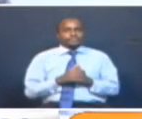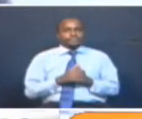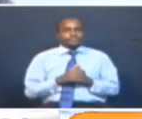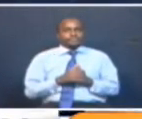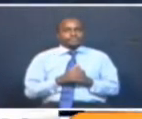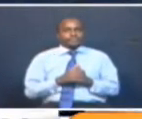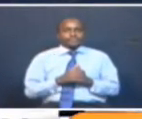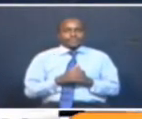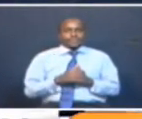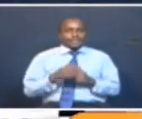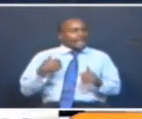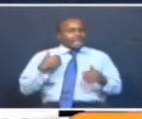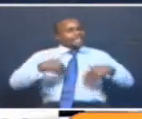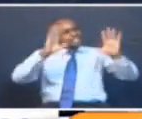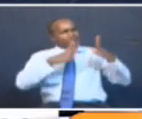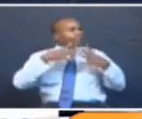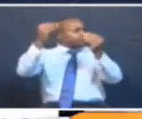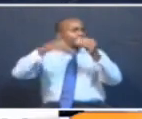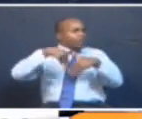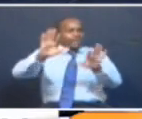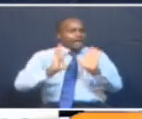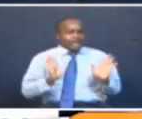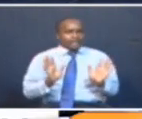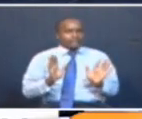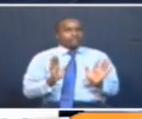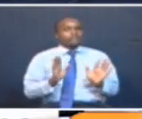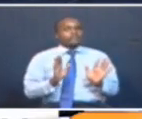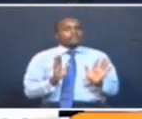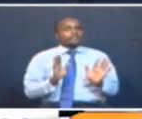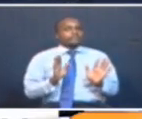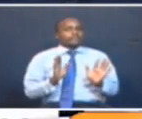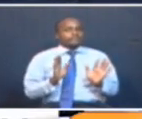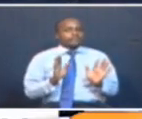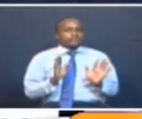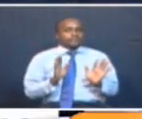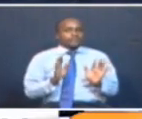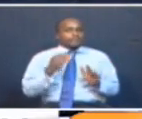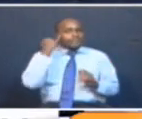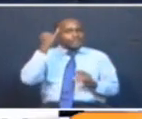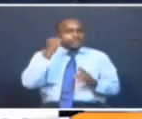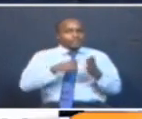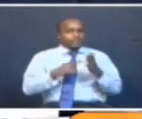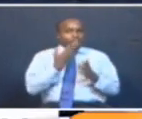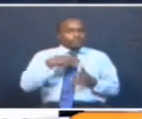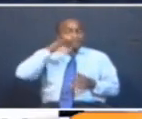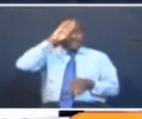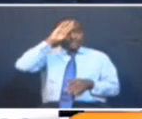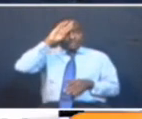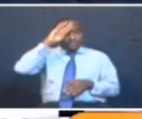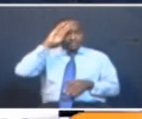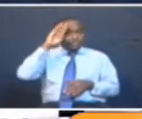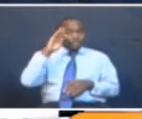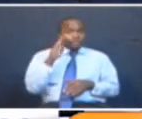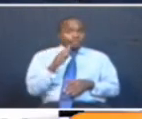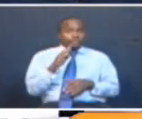No, don't go, don't give up and go away. No, but the idea is that frustrations,